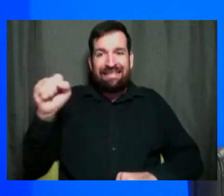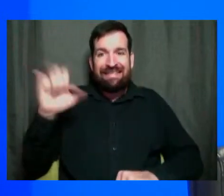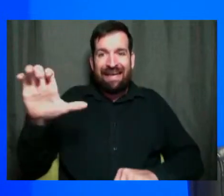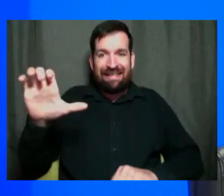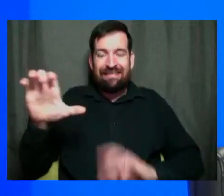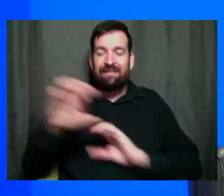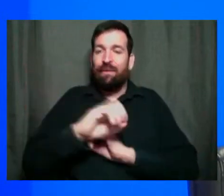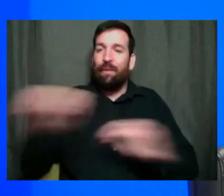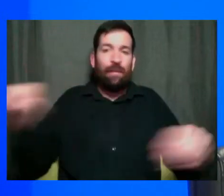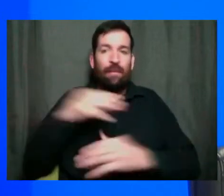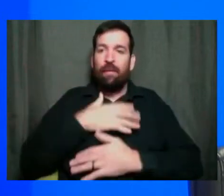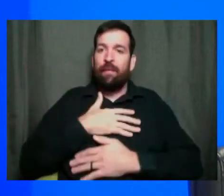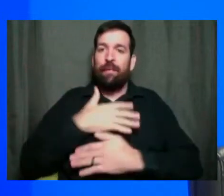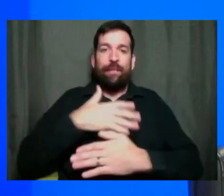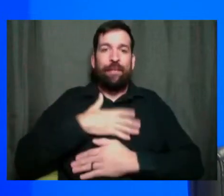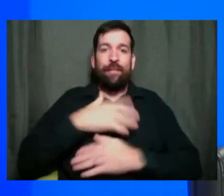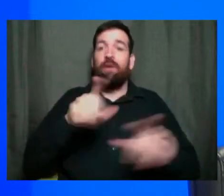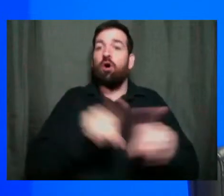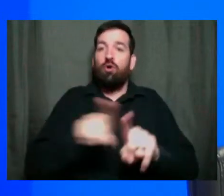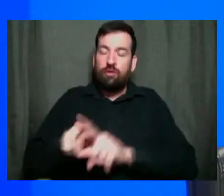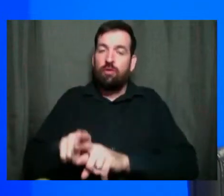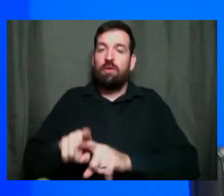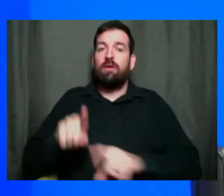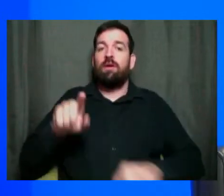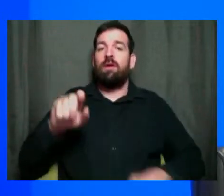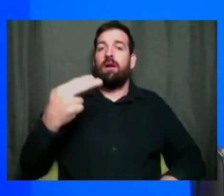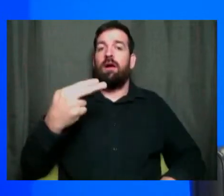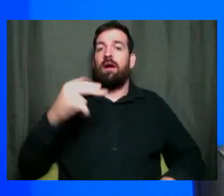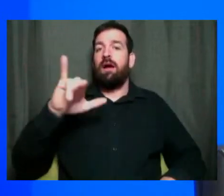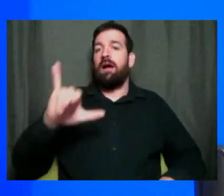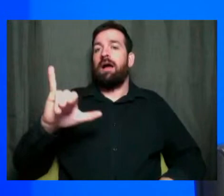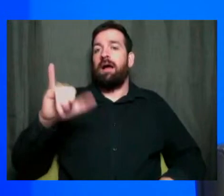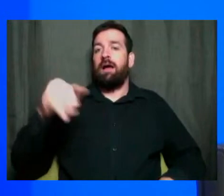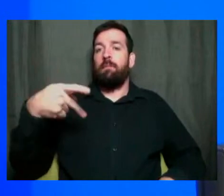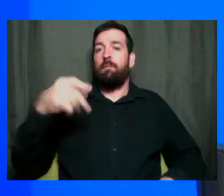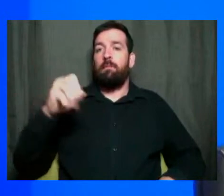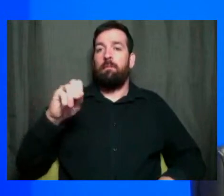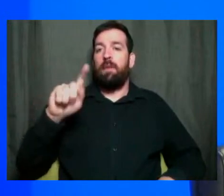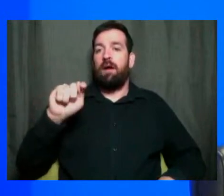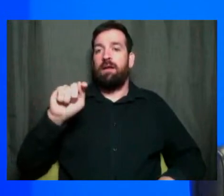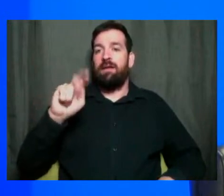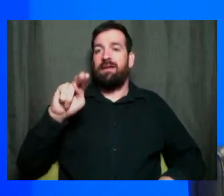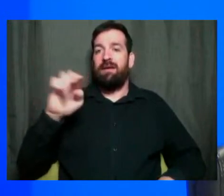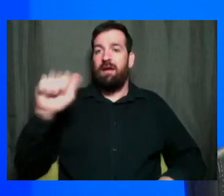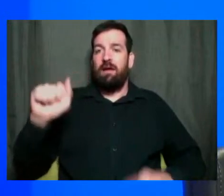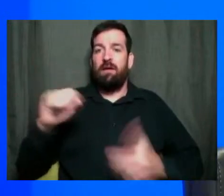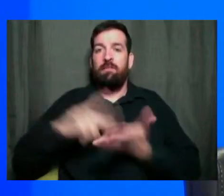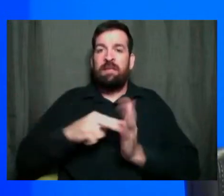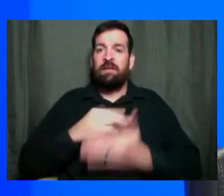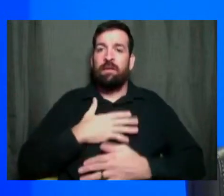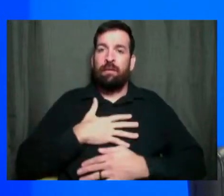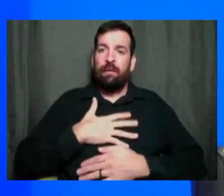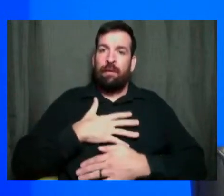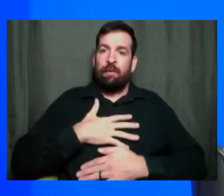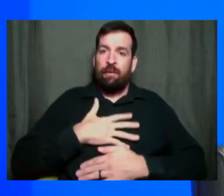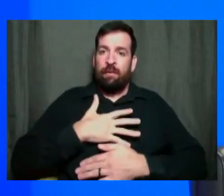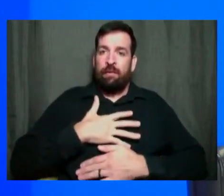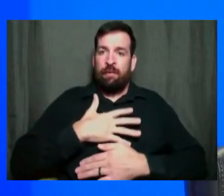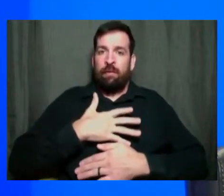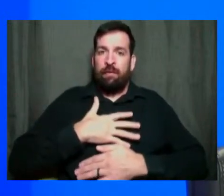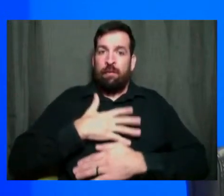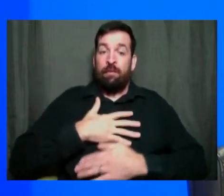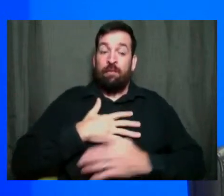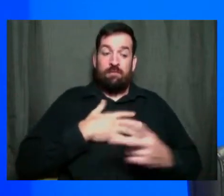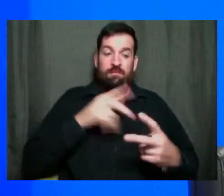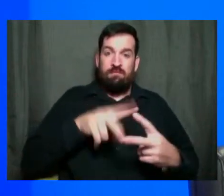also count in what we call hypopneas, and when you hear the word hypopnea, it simply means a shallow breath. So we basically combine shallow breaths